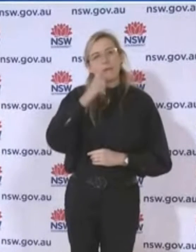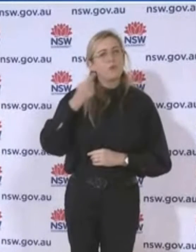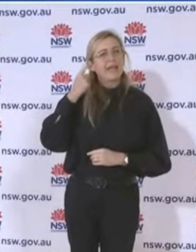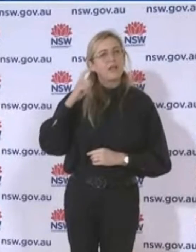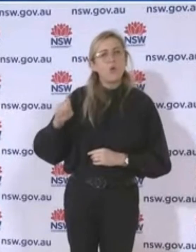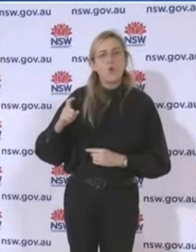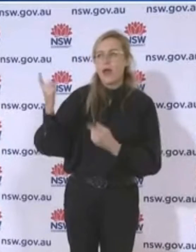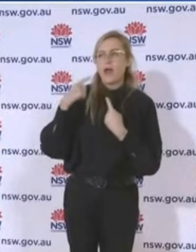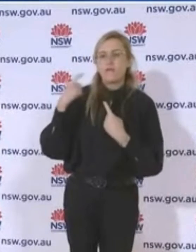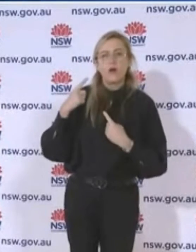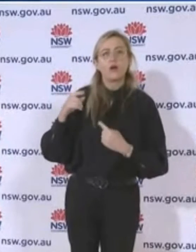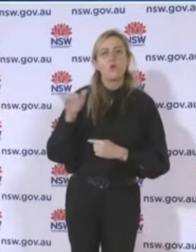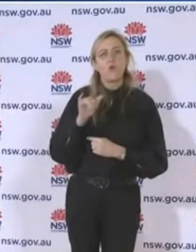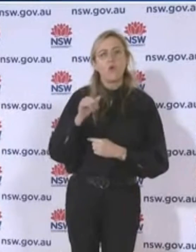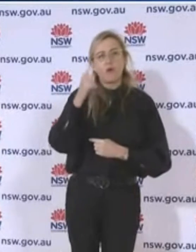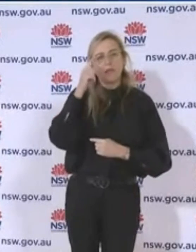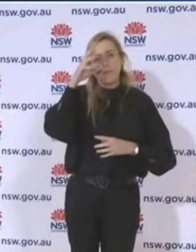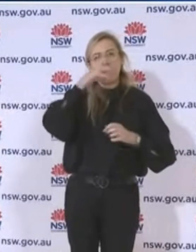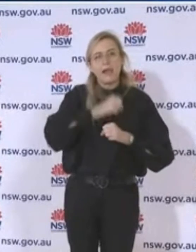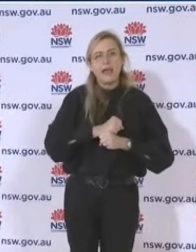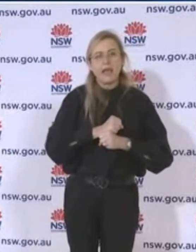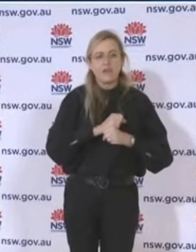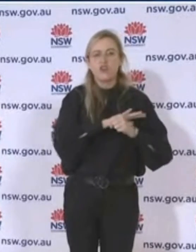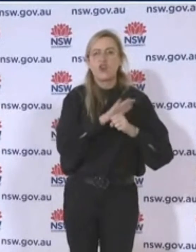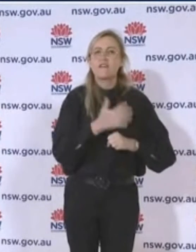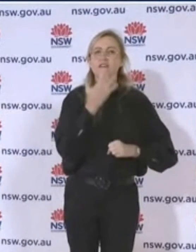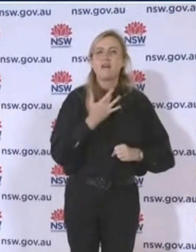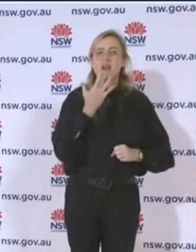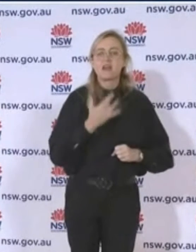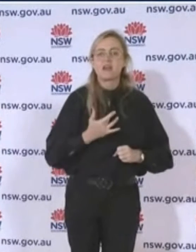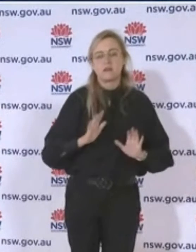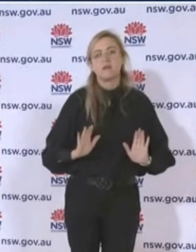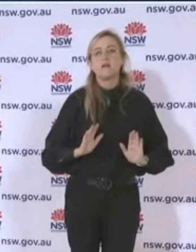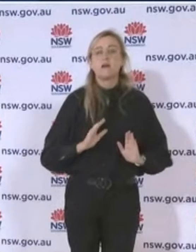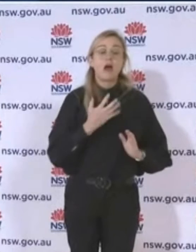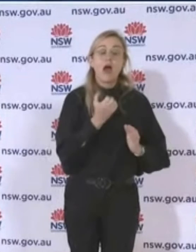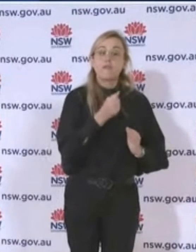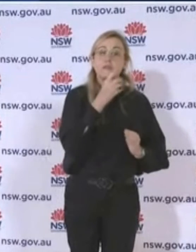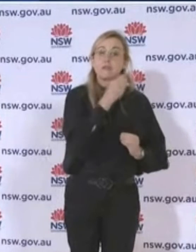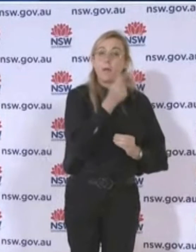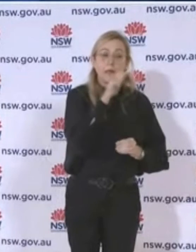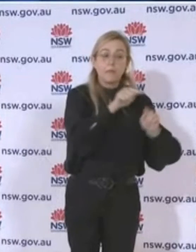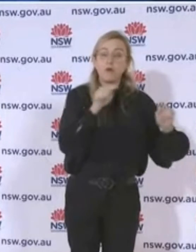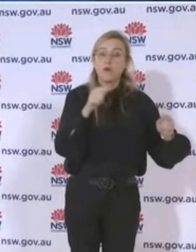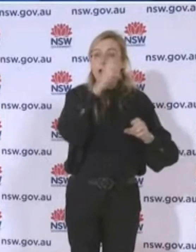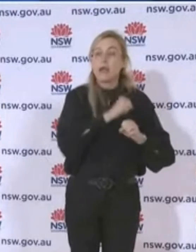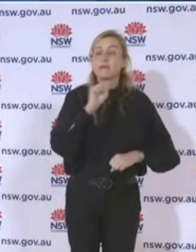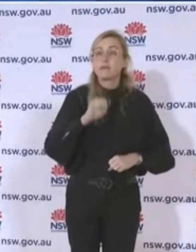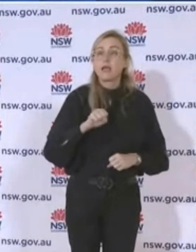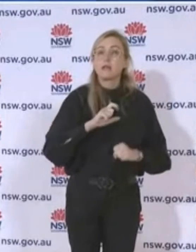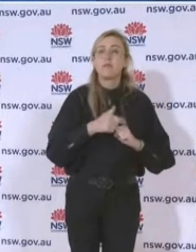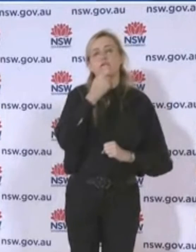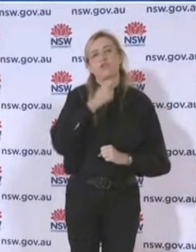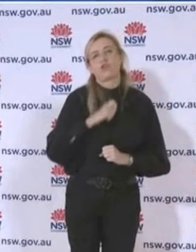serious illness. But fortunately, those people are in the minority. But it is a reminder to us that unfortunately a minority of people do